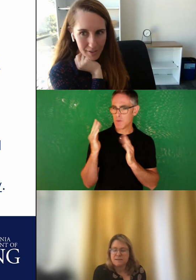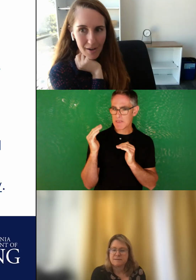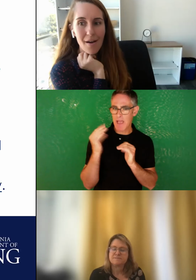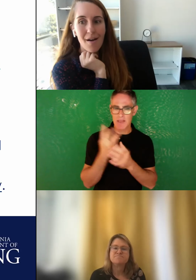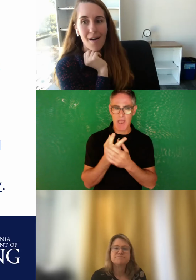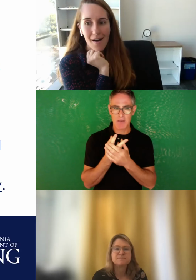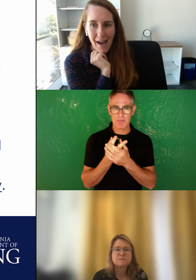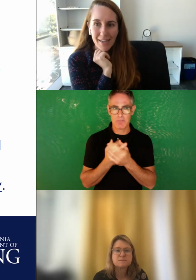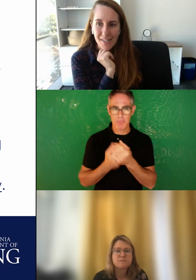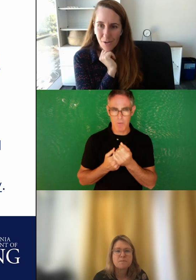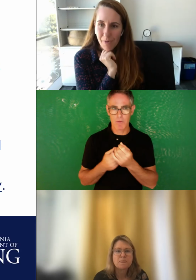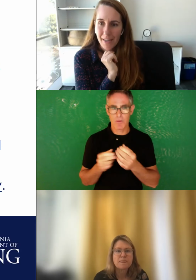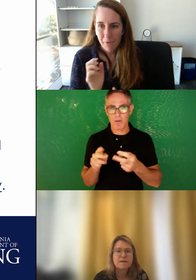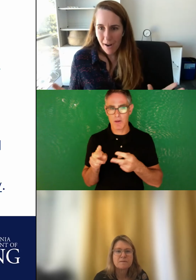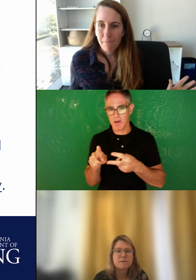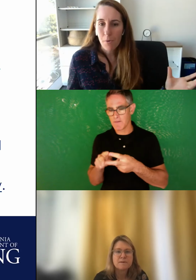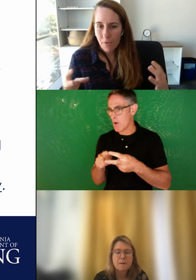those